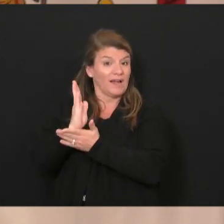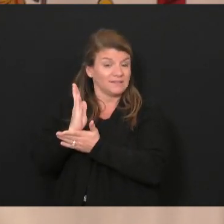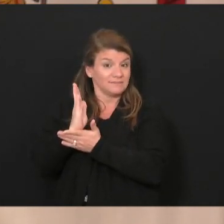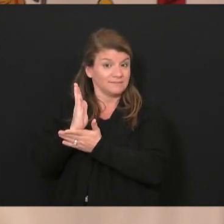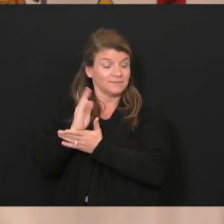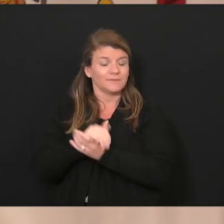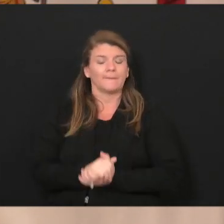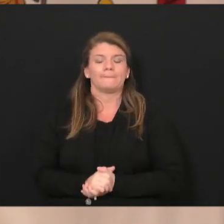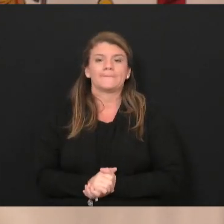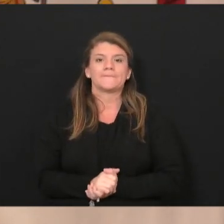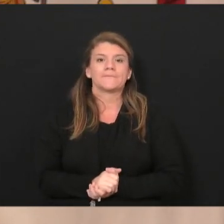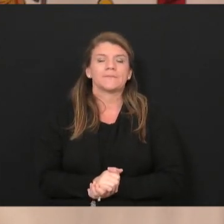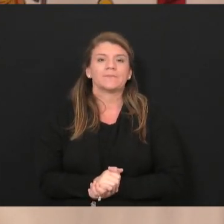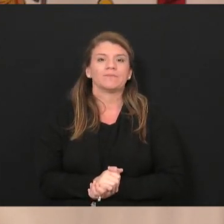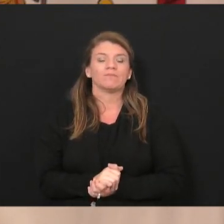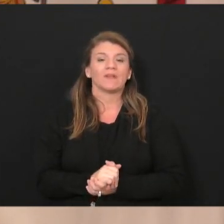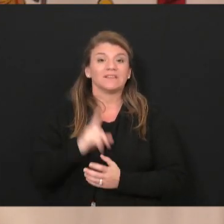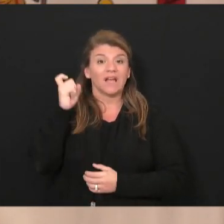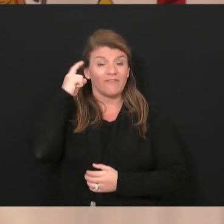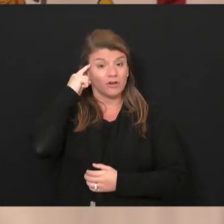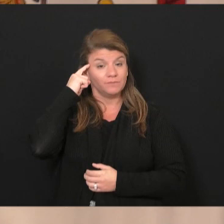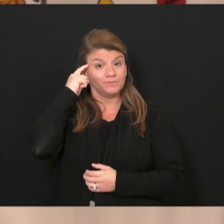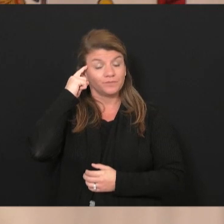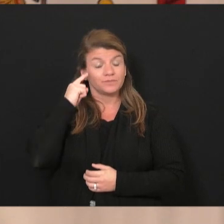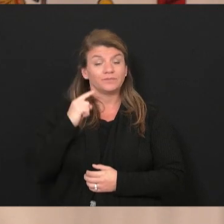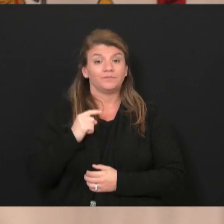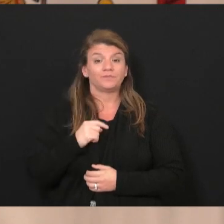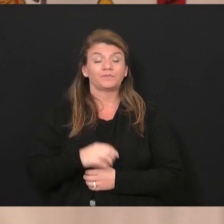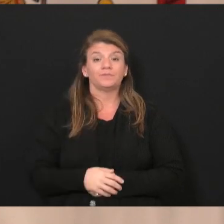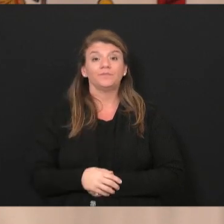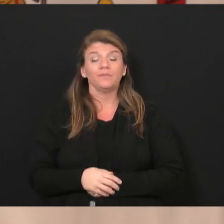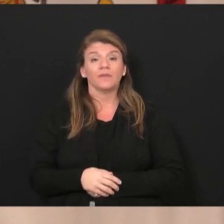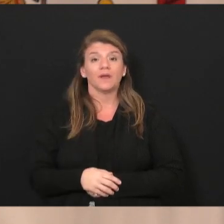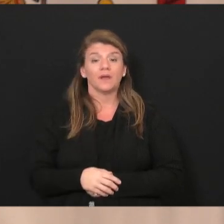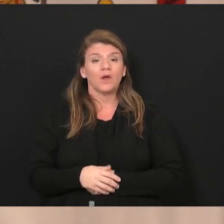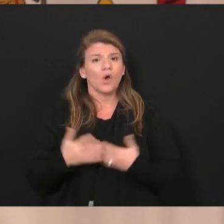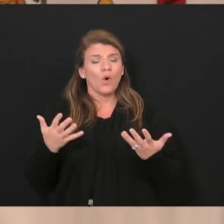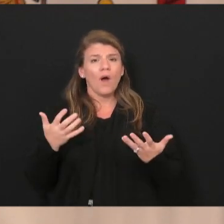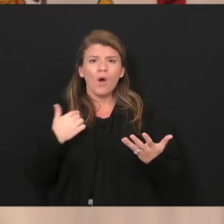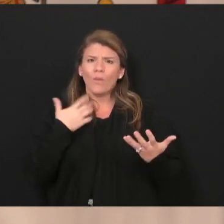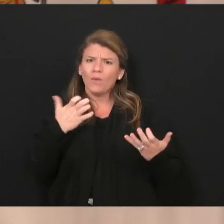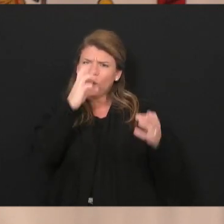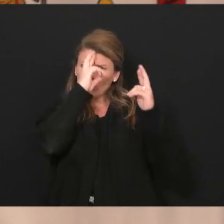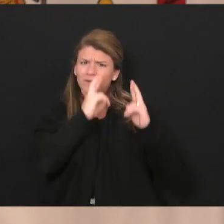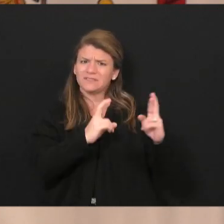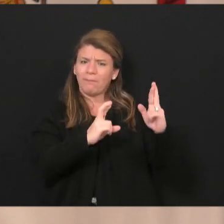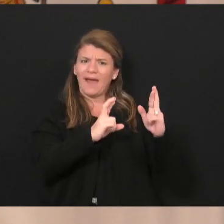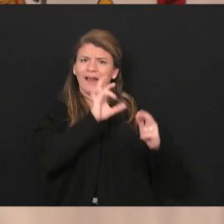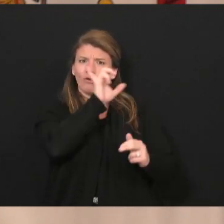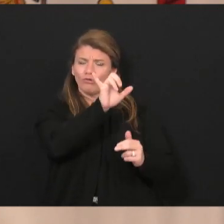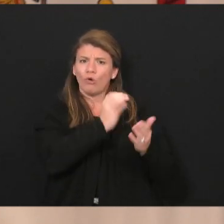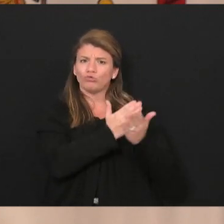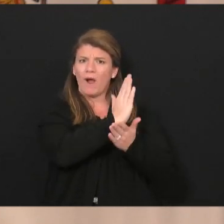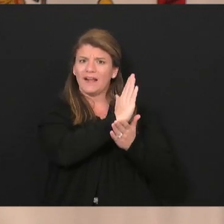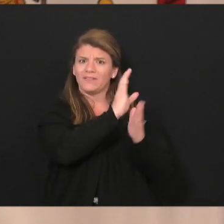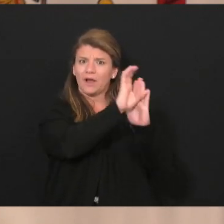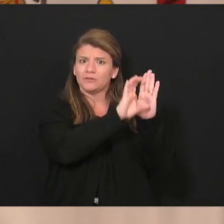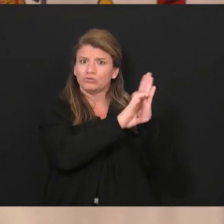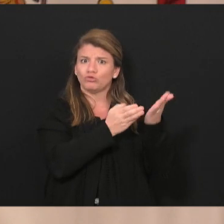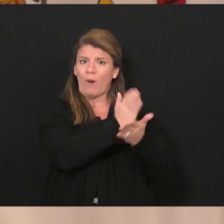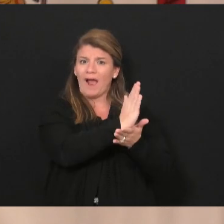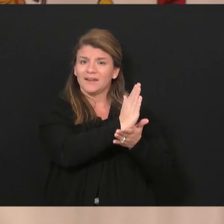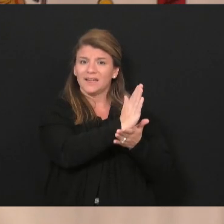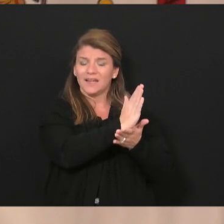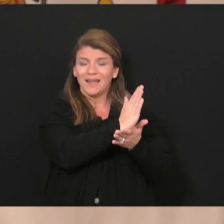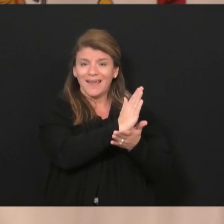Well, Kenny, first of all, we want to be really respectful of constitutional rights, but